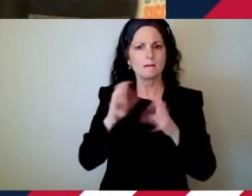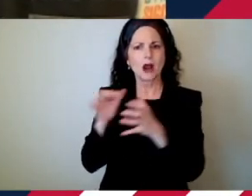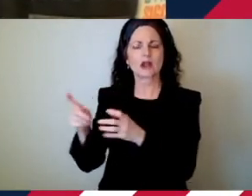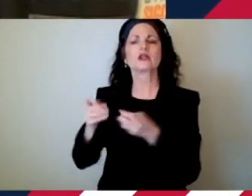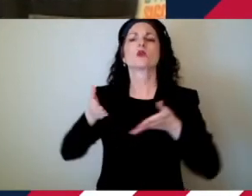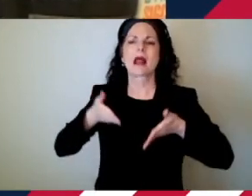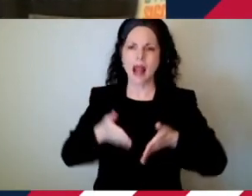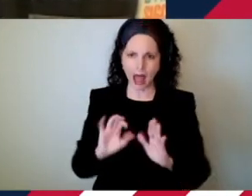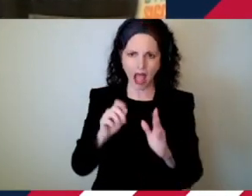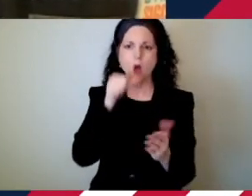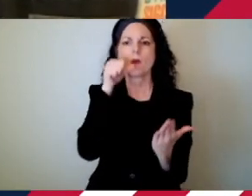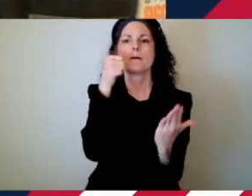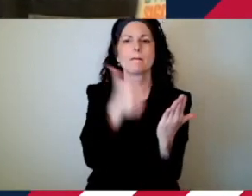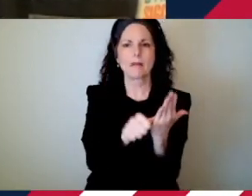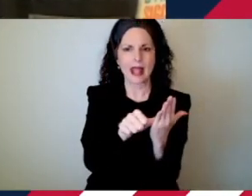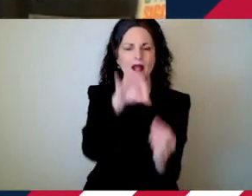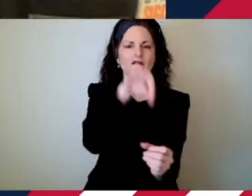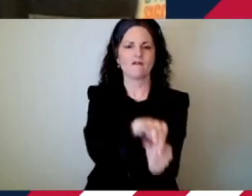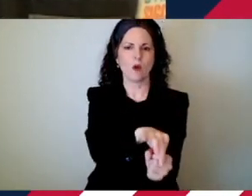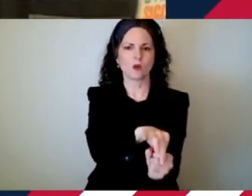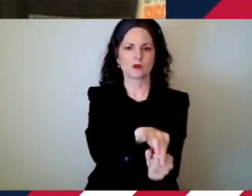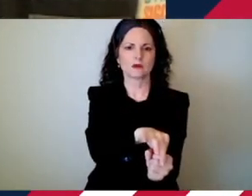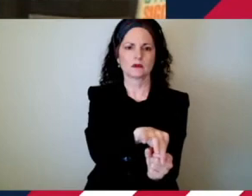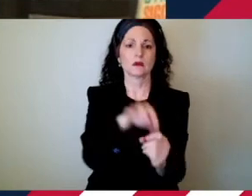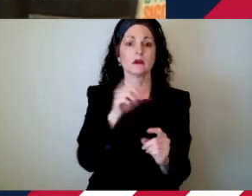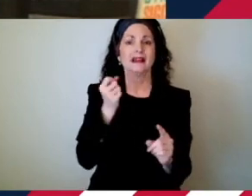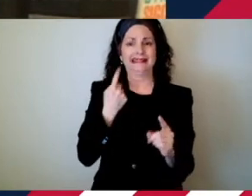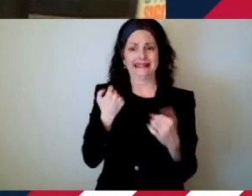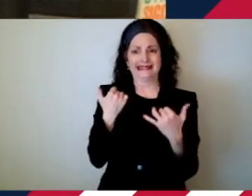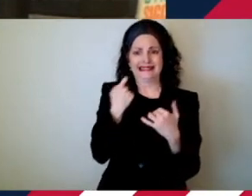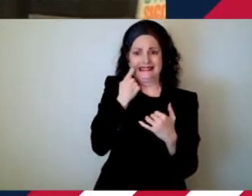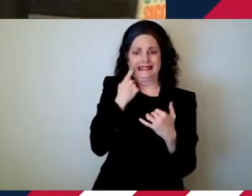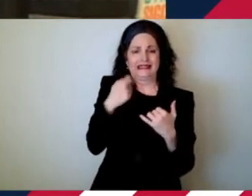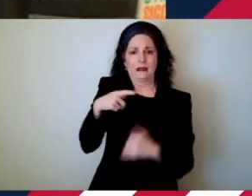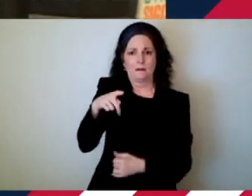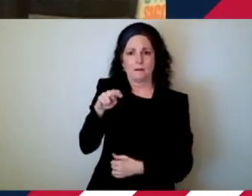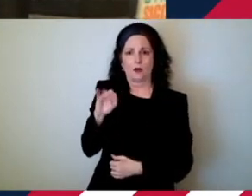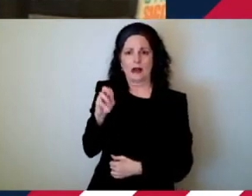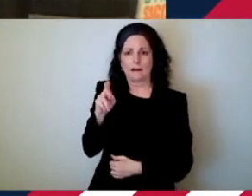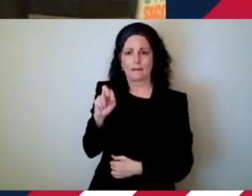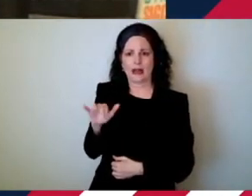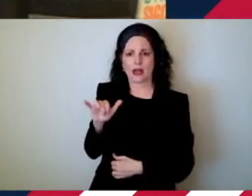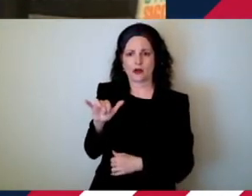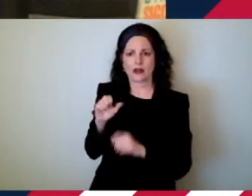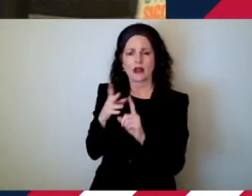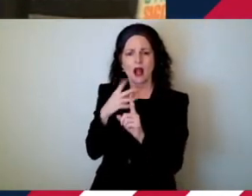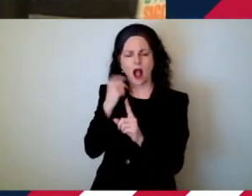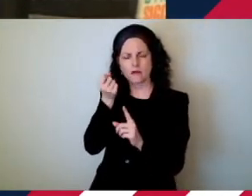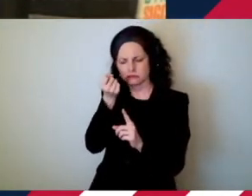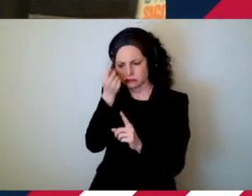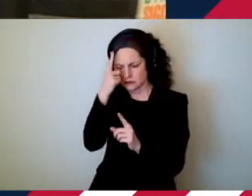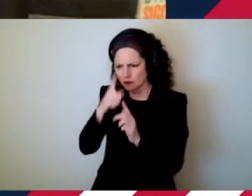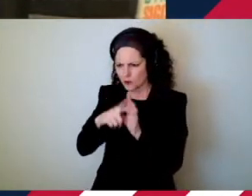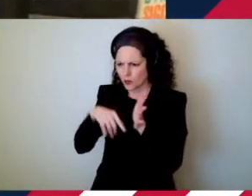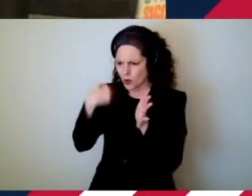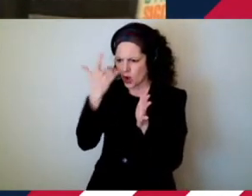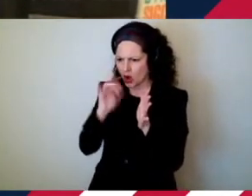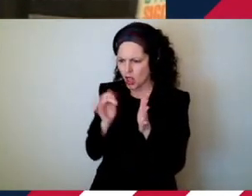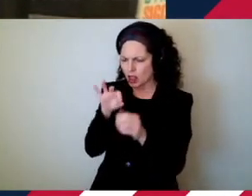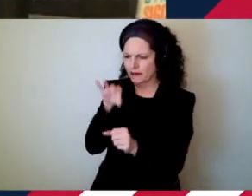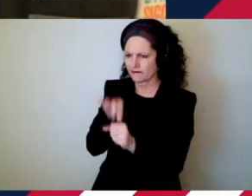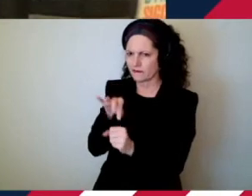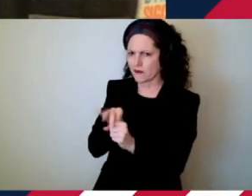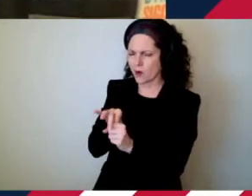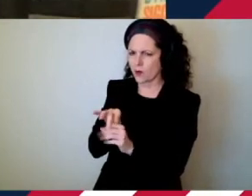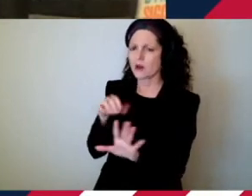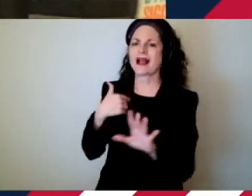past February, I gained firsthand knowledge as to the shortcomings of the caucus system while serving as a precinct captain in Iowa,